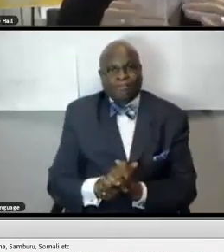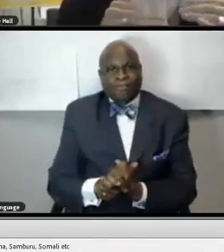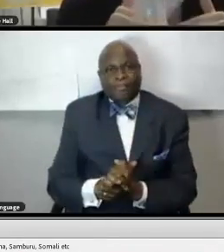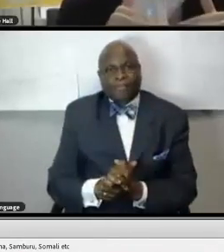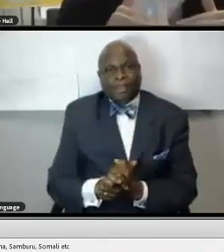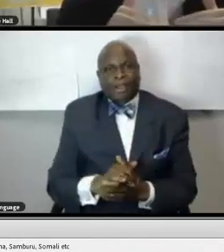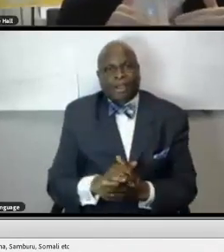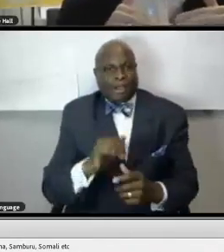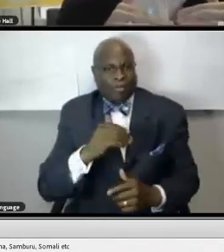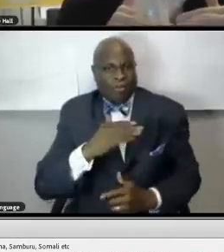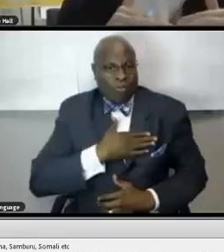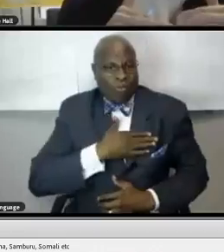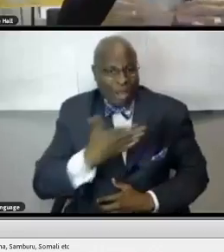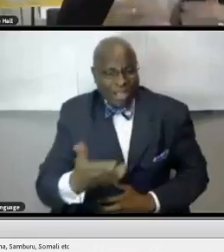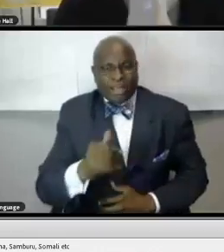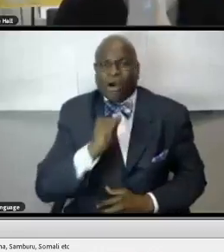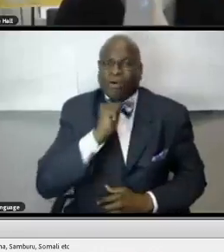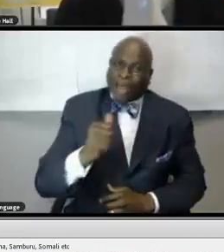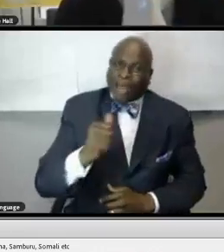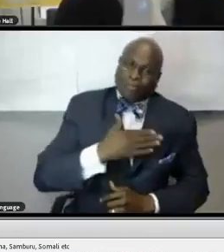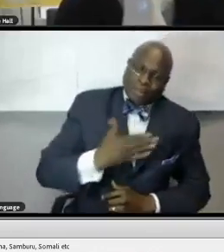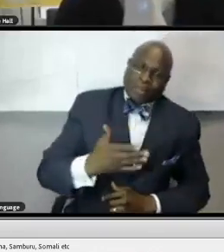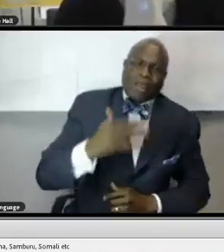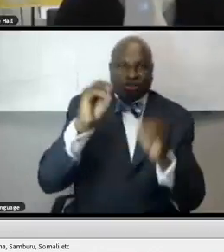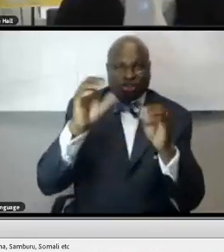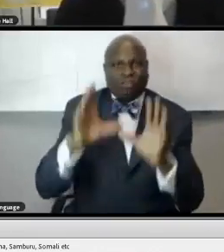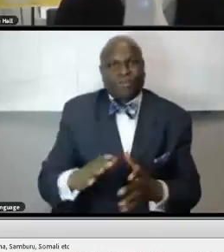wittingly or unwittingly, by teachers.